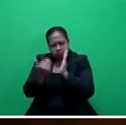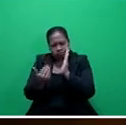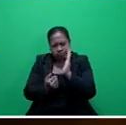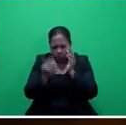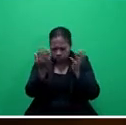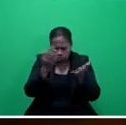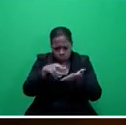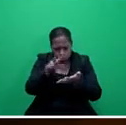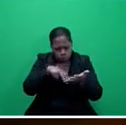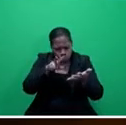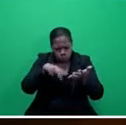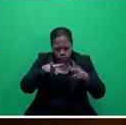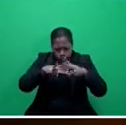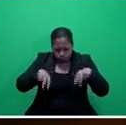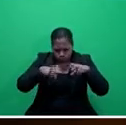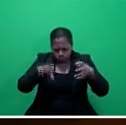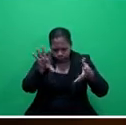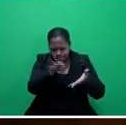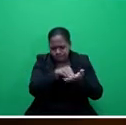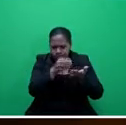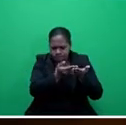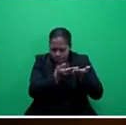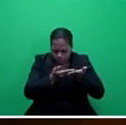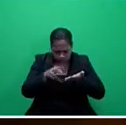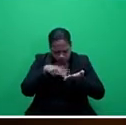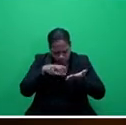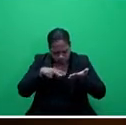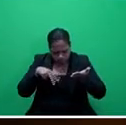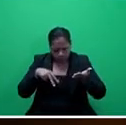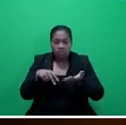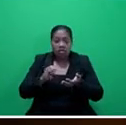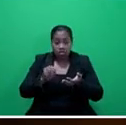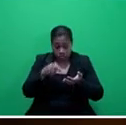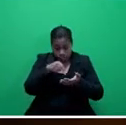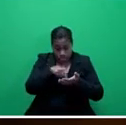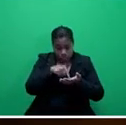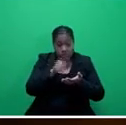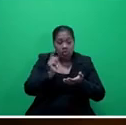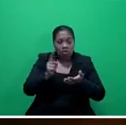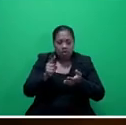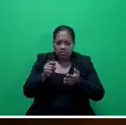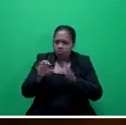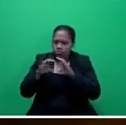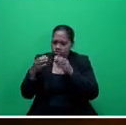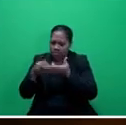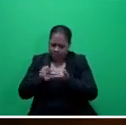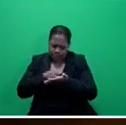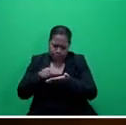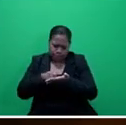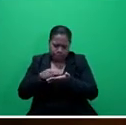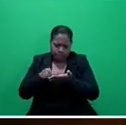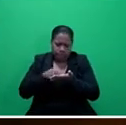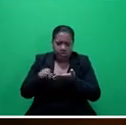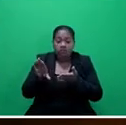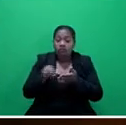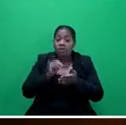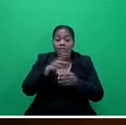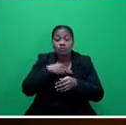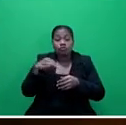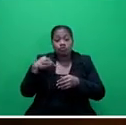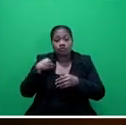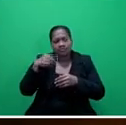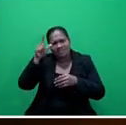As part of this process, the committee received written and supplementary responses from the Ministry of Youth Affairs to gather additional